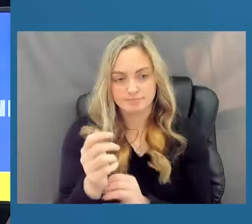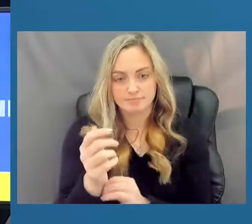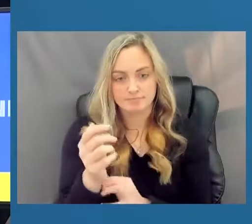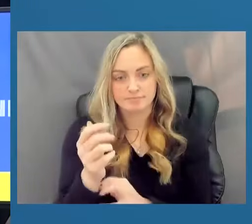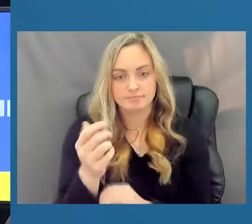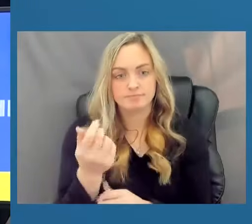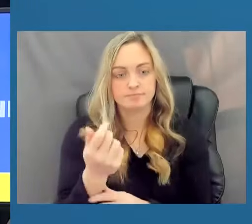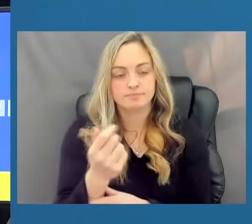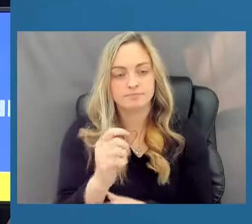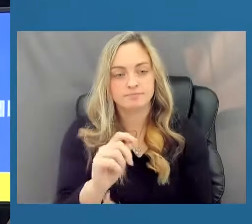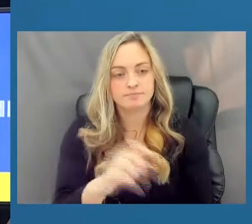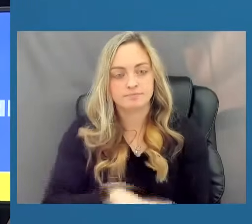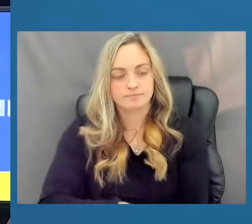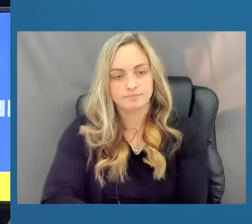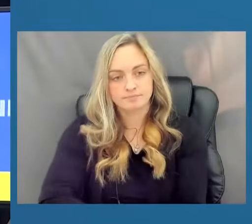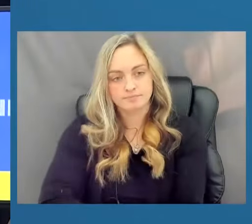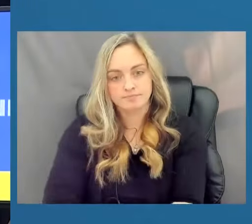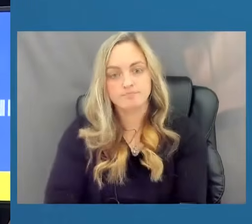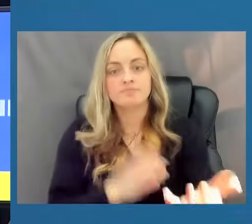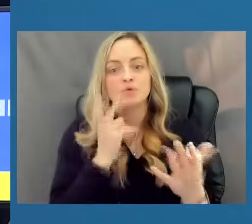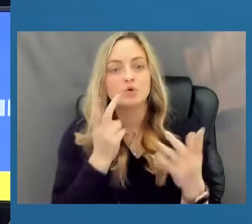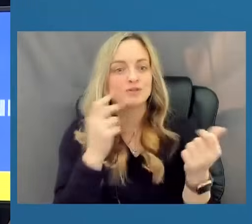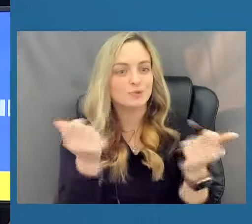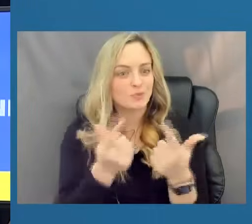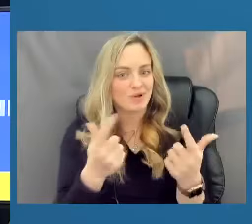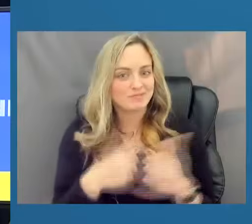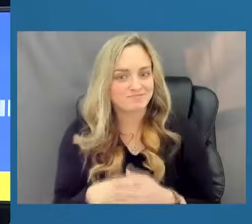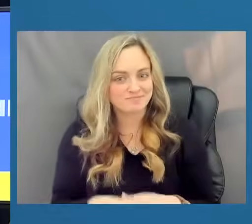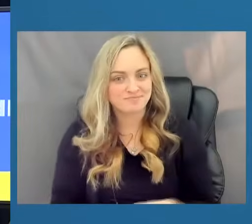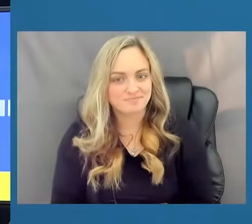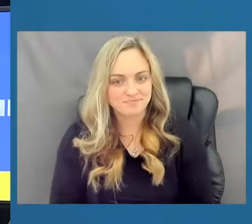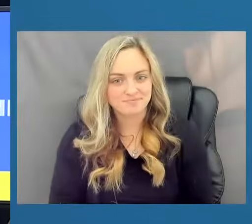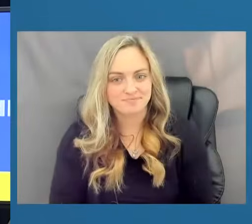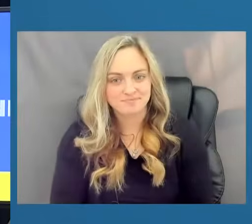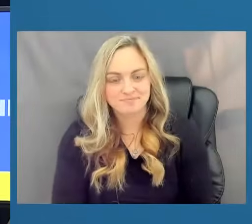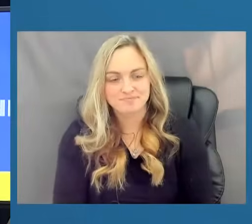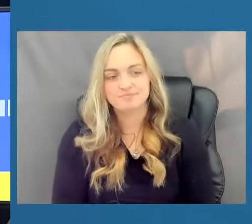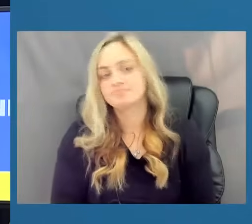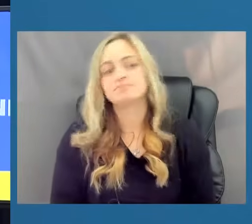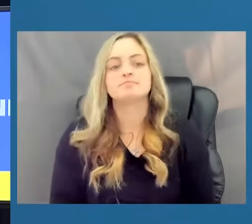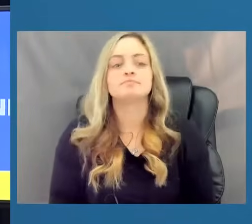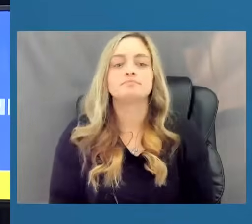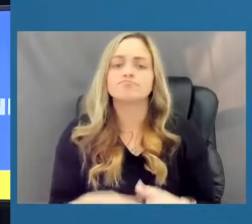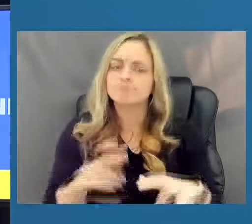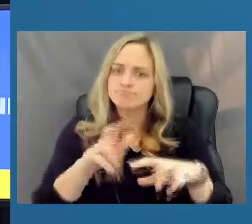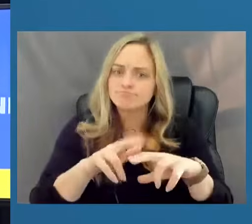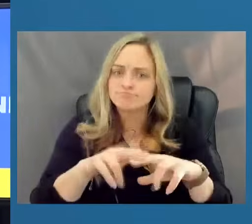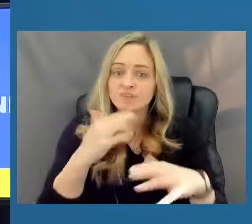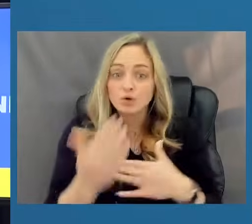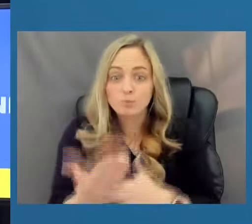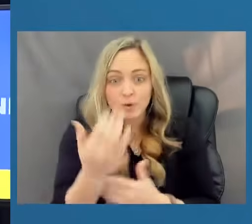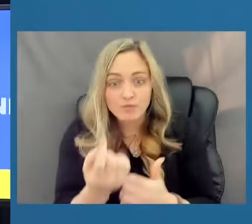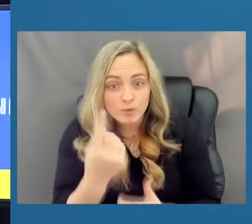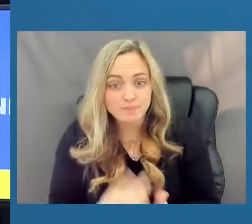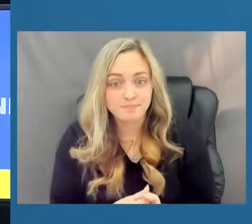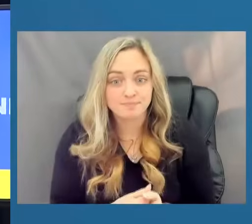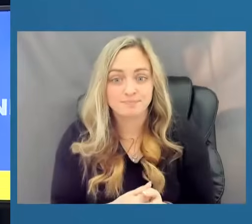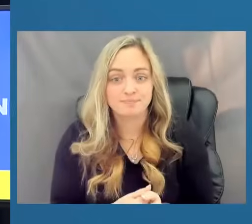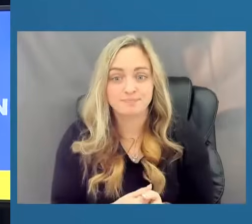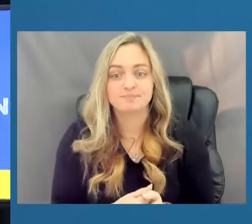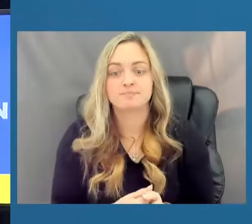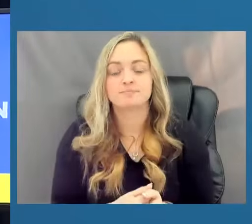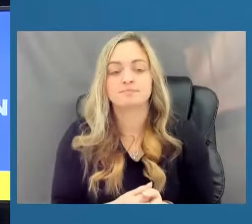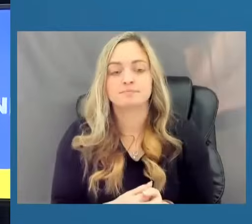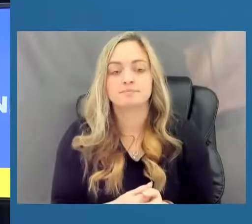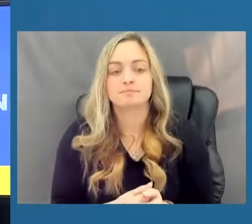Hey, Governor. Good to see you. Good to see everybody. All right. Nice to see you. Please sit down. Good morning, everyone. I